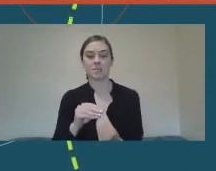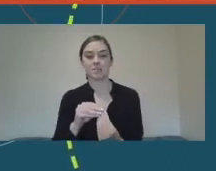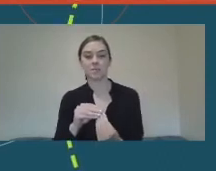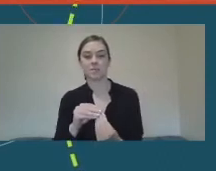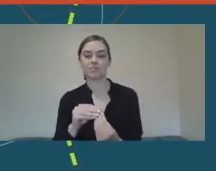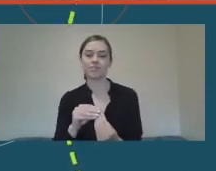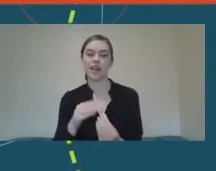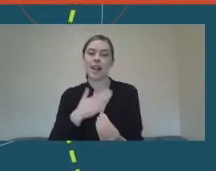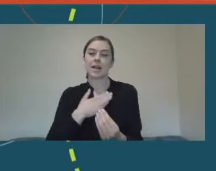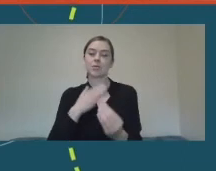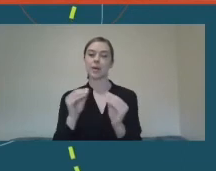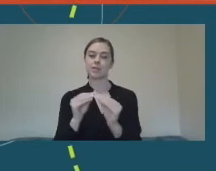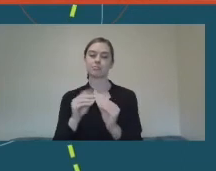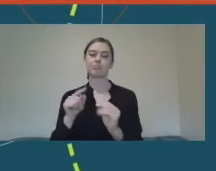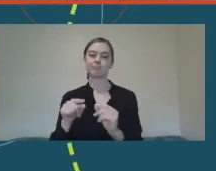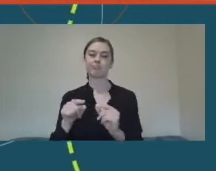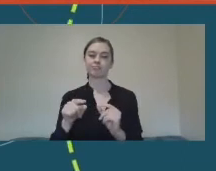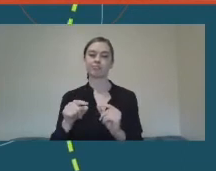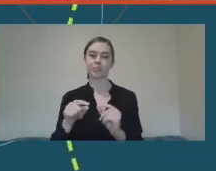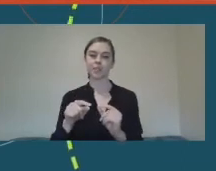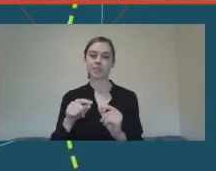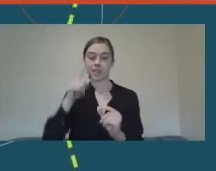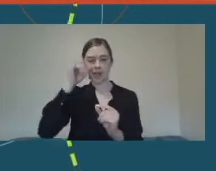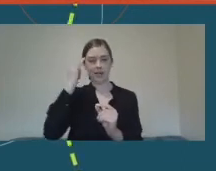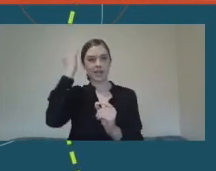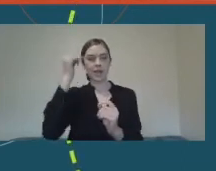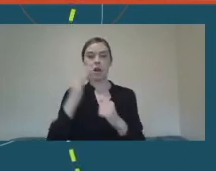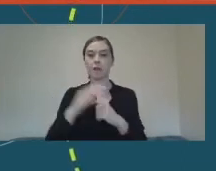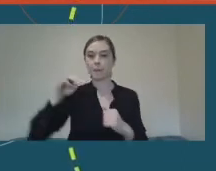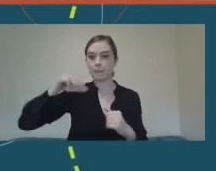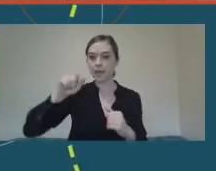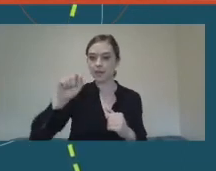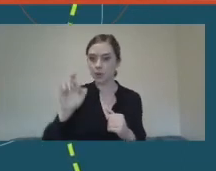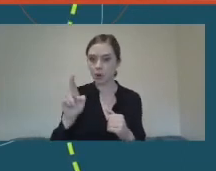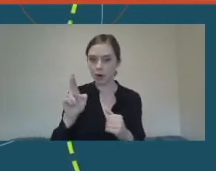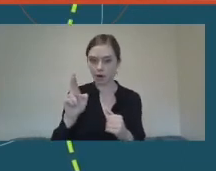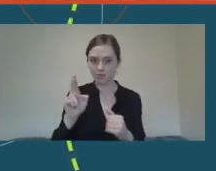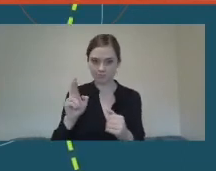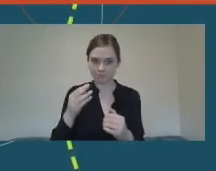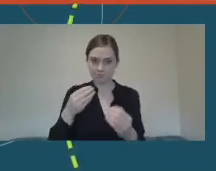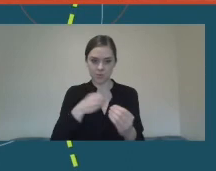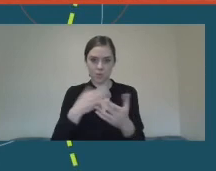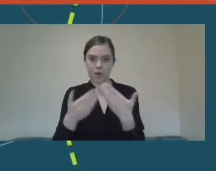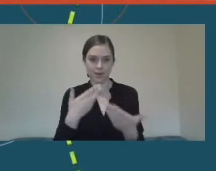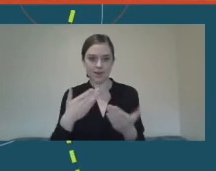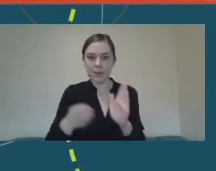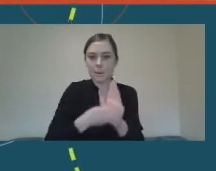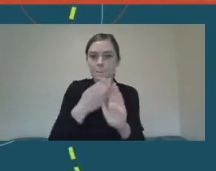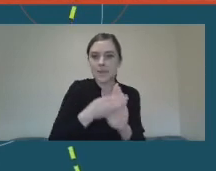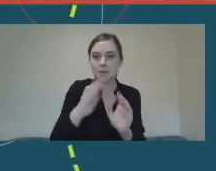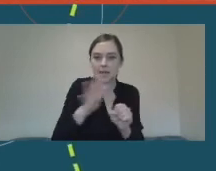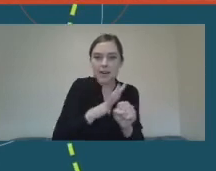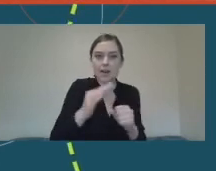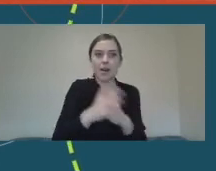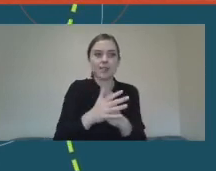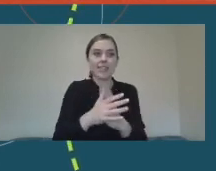just mention that the concept really here of mentor is to build out this area of self-care rather than expert care. So